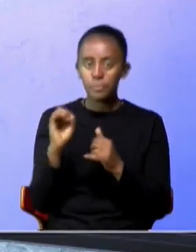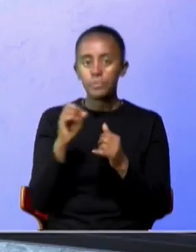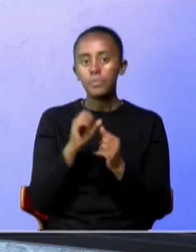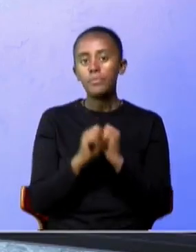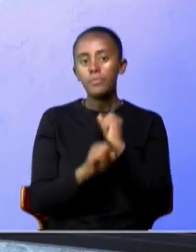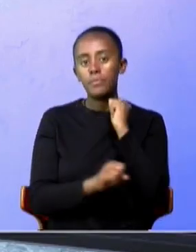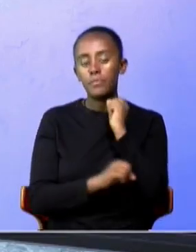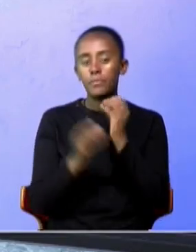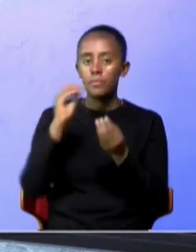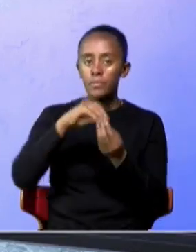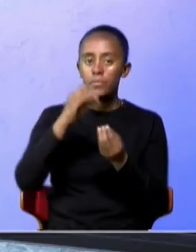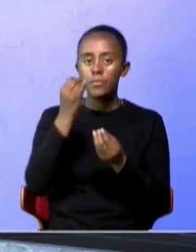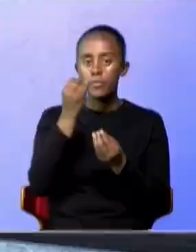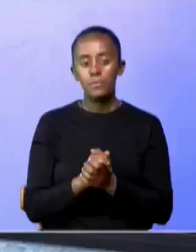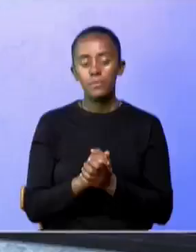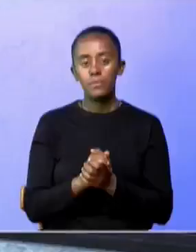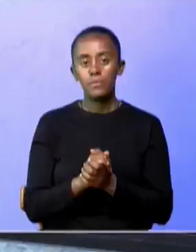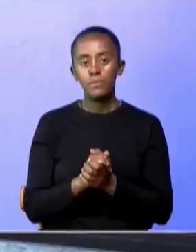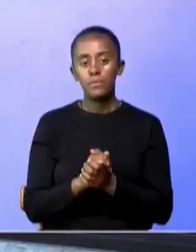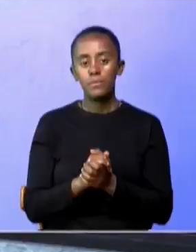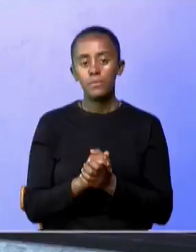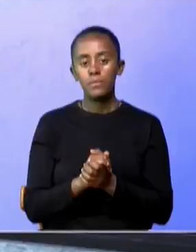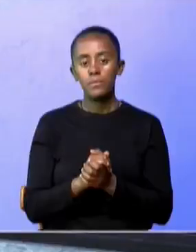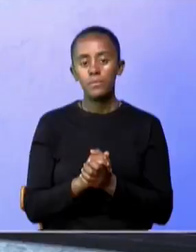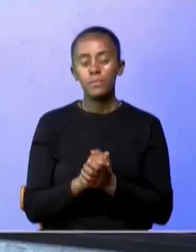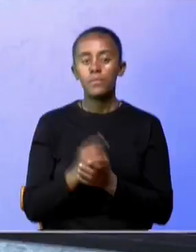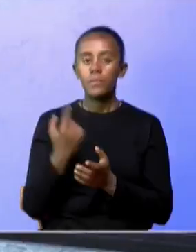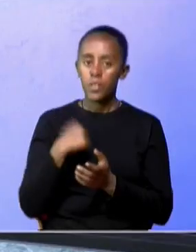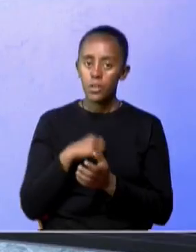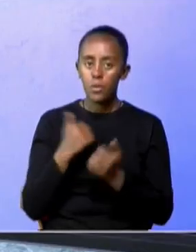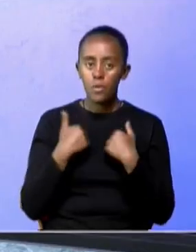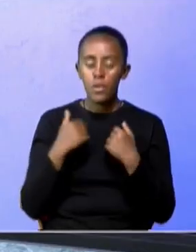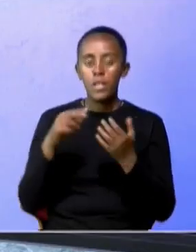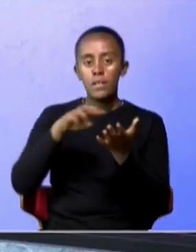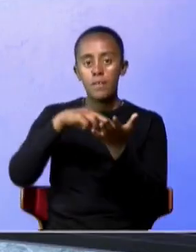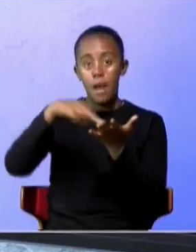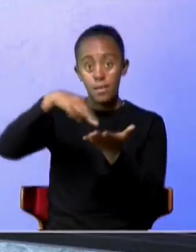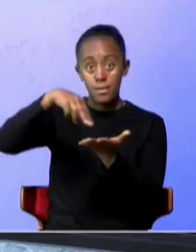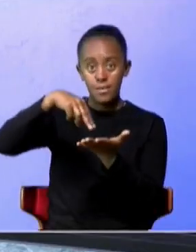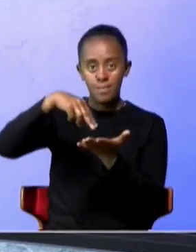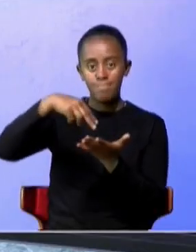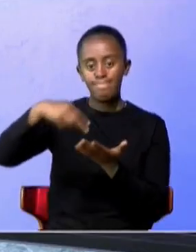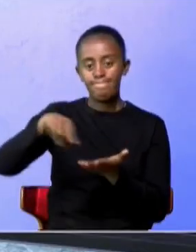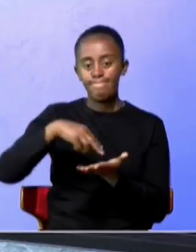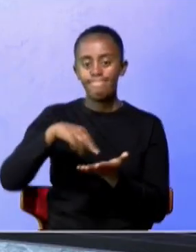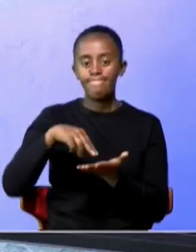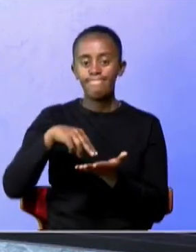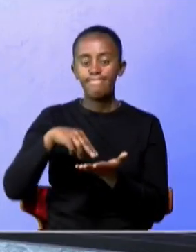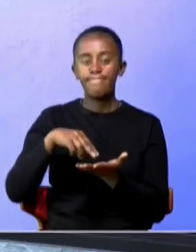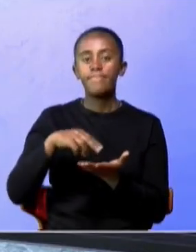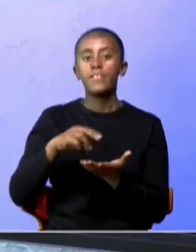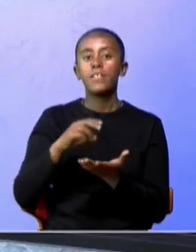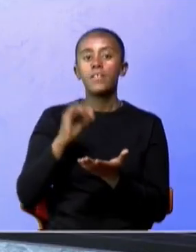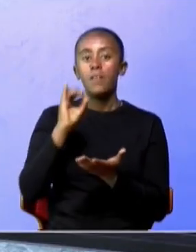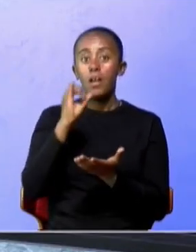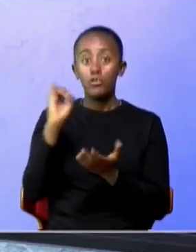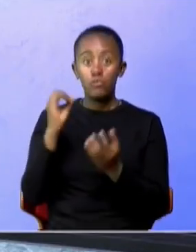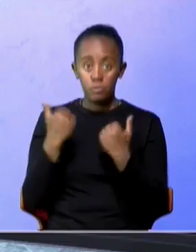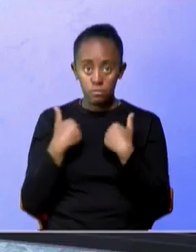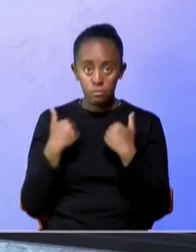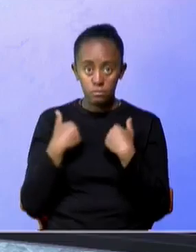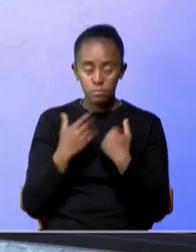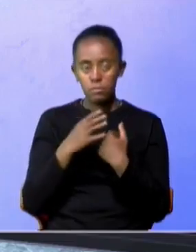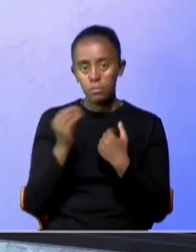We have added ing. We have dance. And then with ing, we